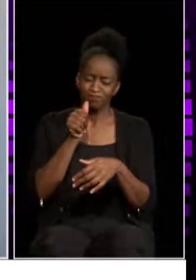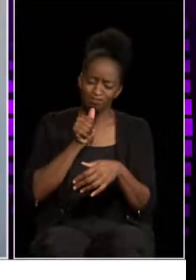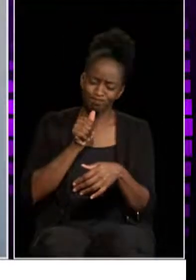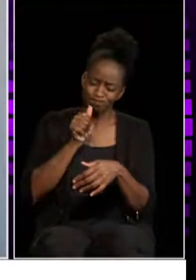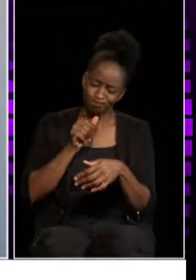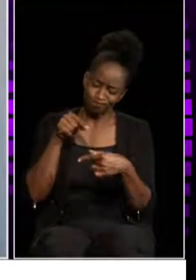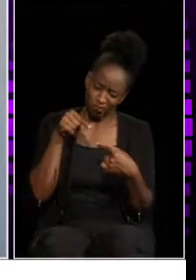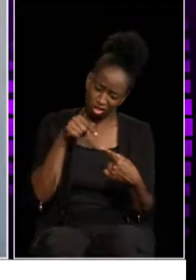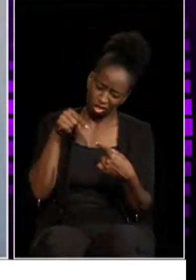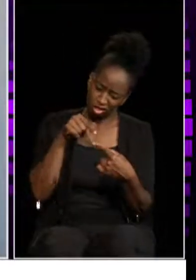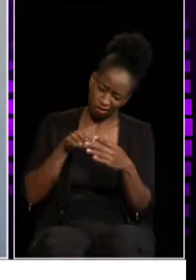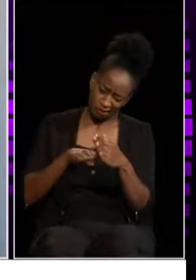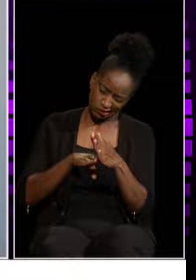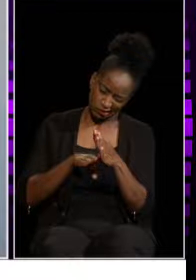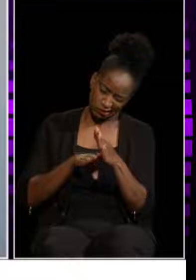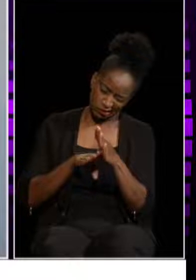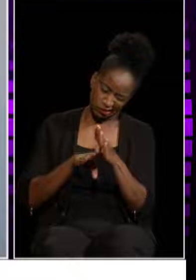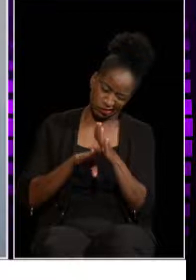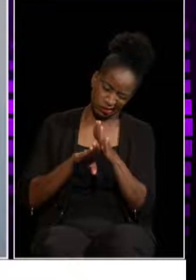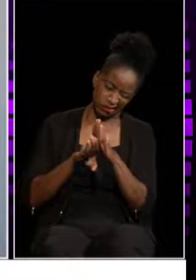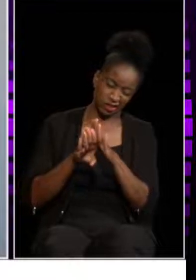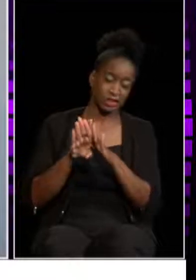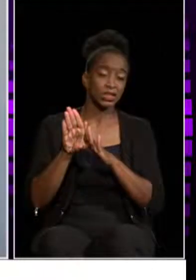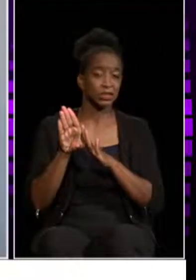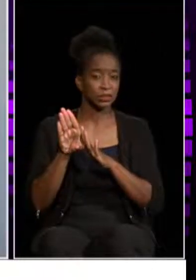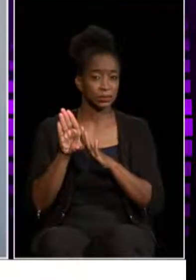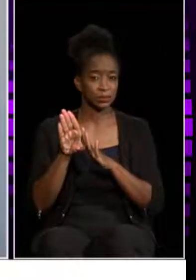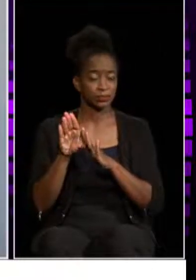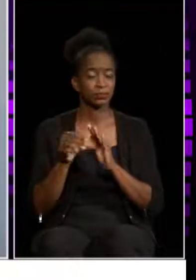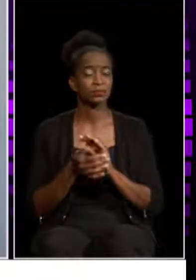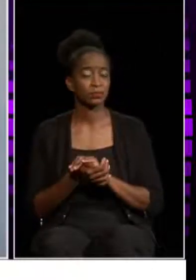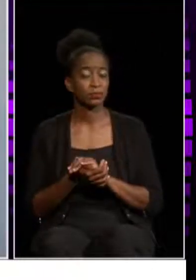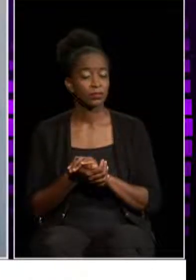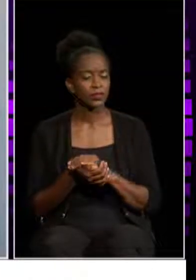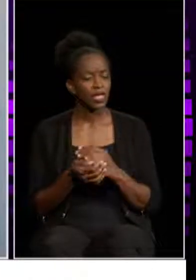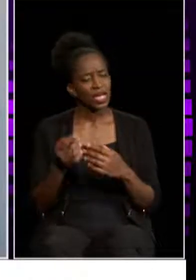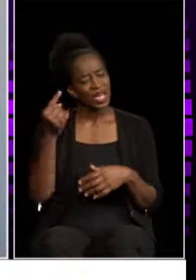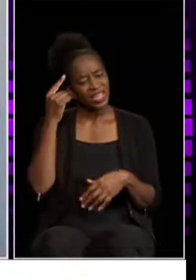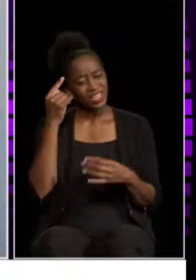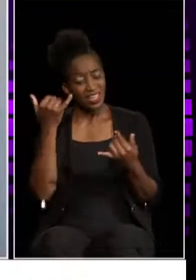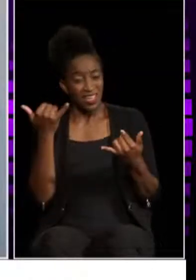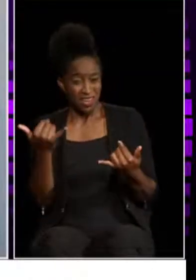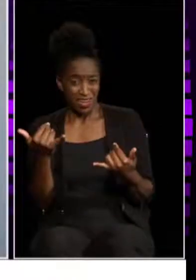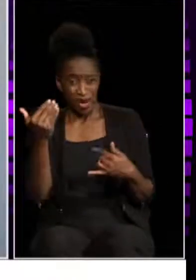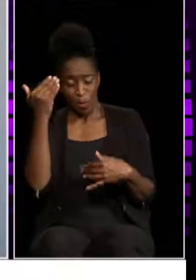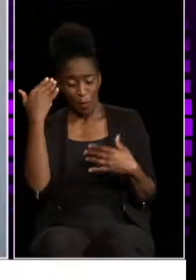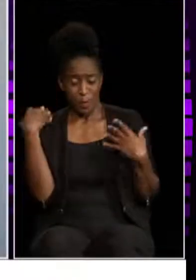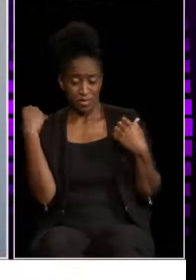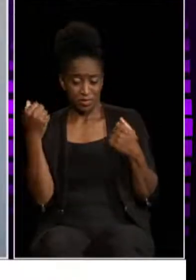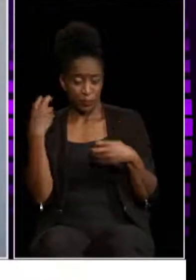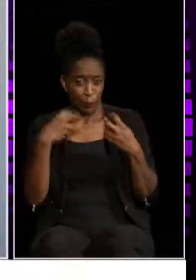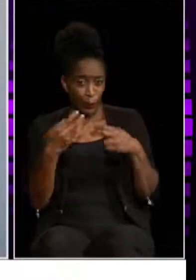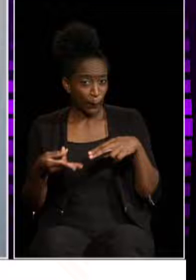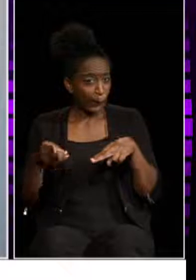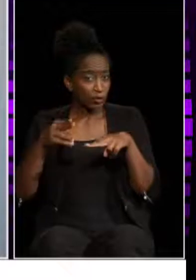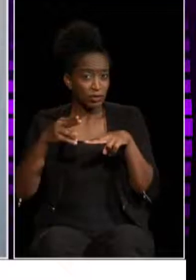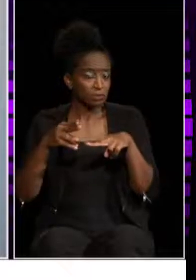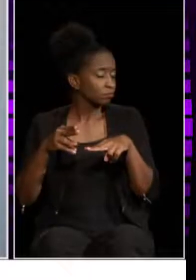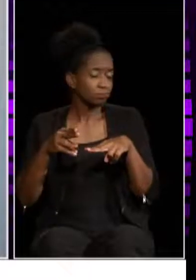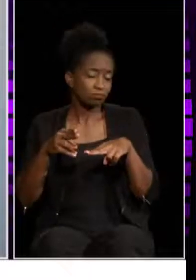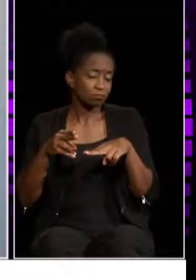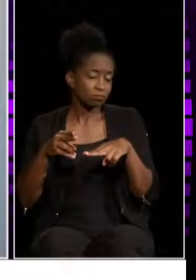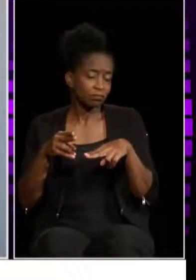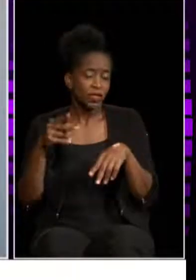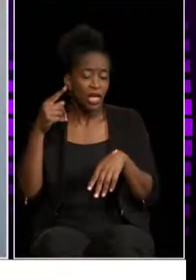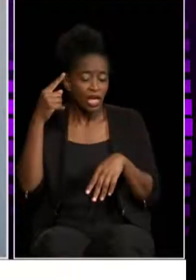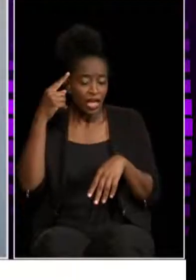more serious mental health issues. I think that people are more open coming forward about them. Maybe they've always been there, but people have been afraid